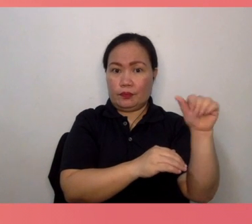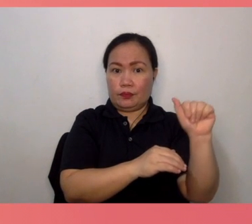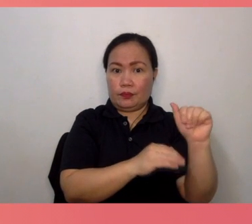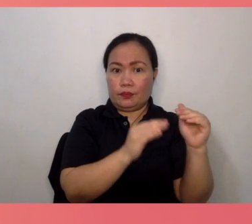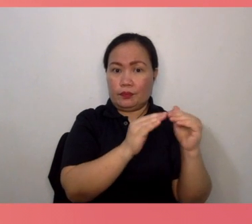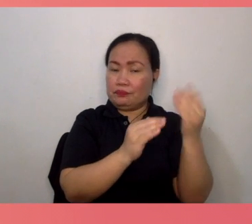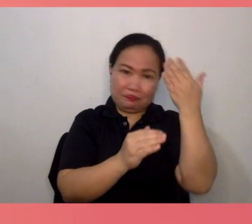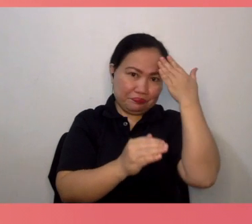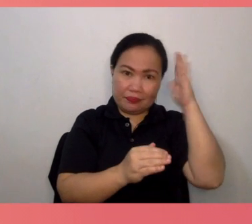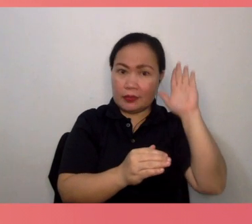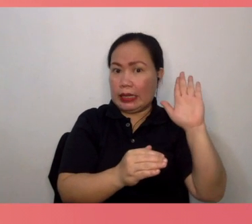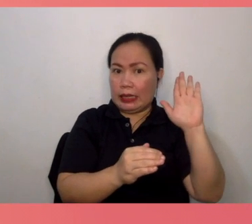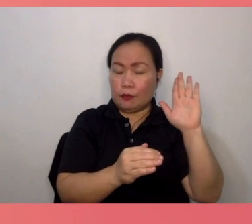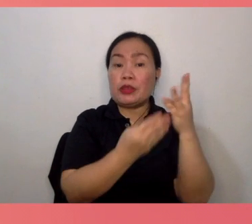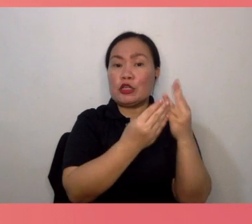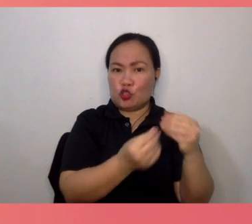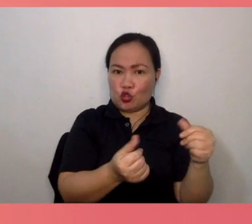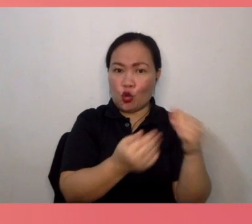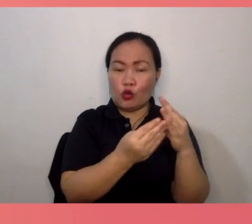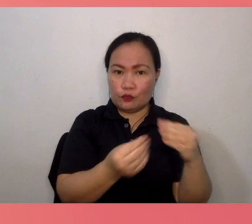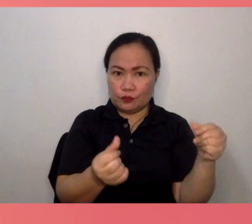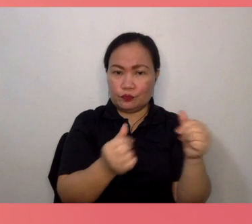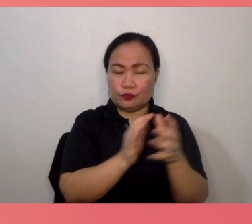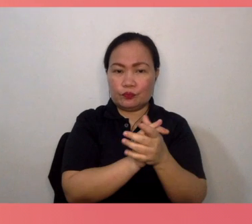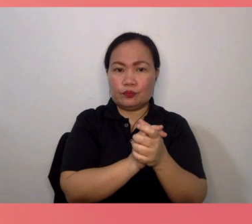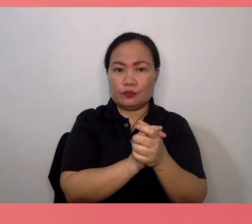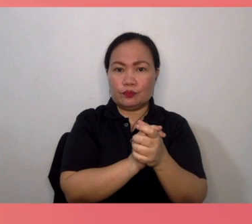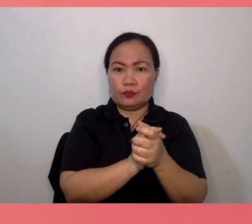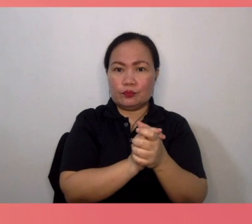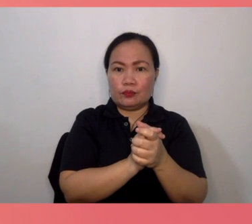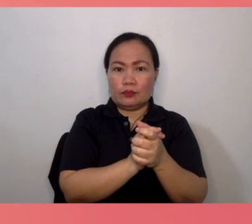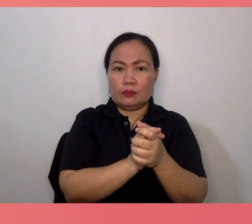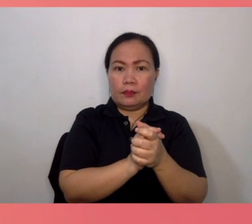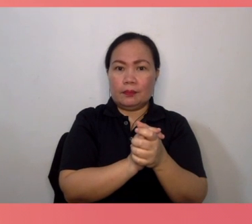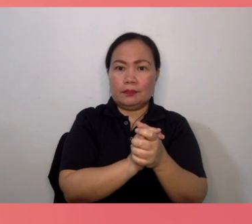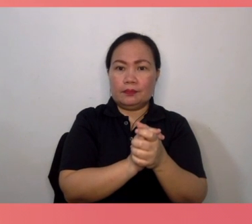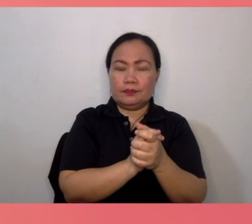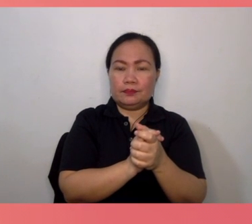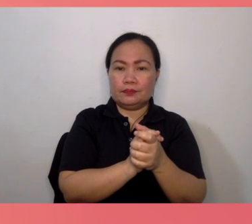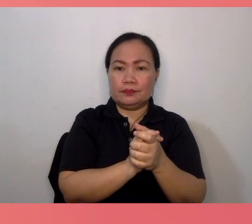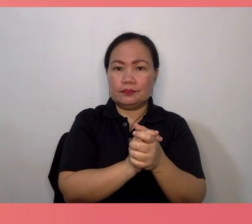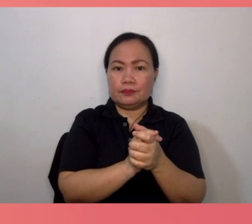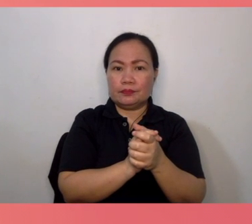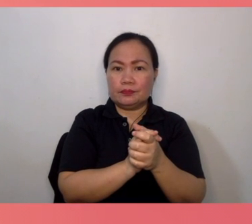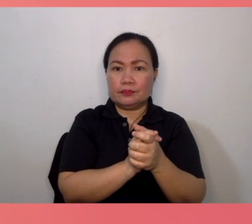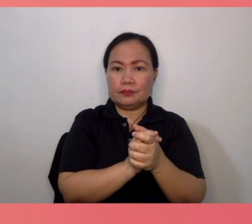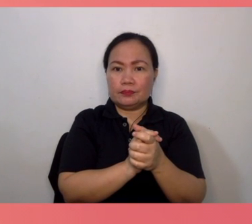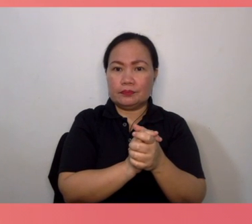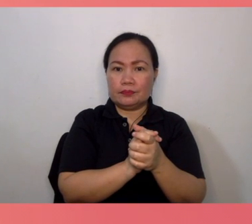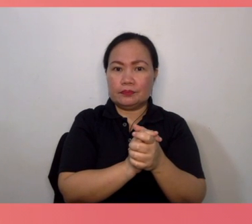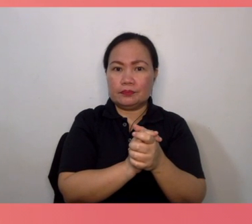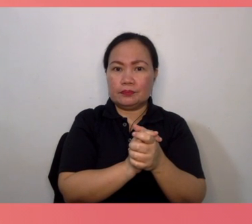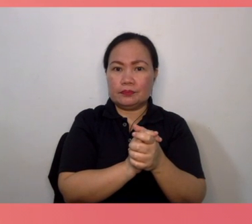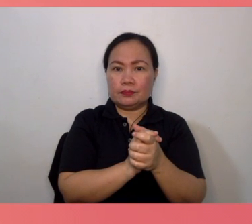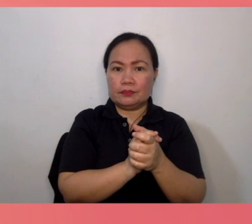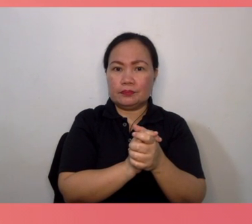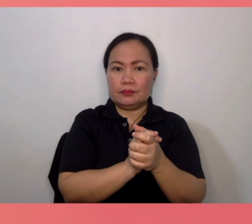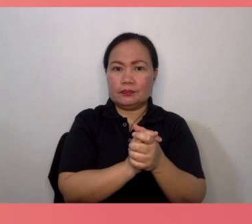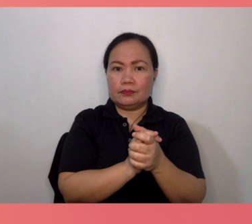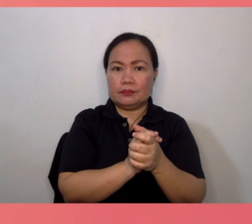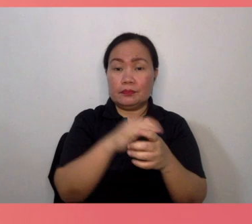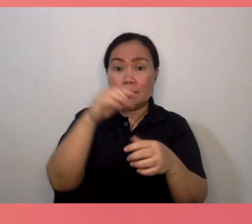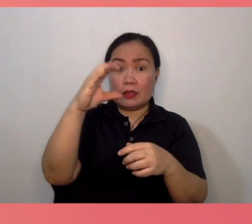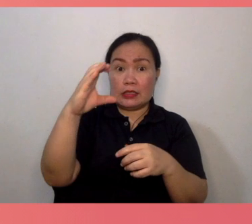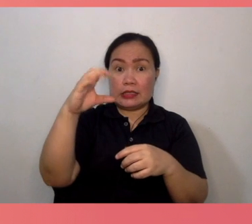PA is, yun po yung kailangan muna nating hanapin. So, kailangan nating mahanap ito para makuha natin yung AD. Okay?